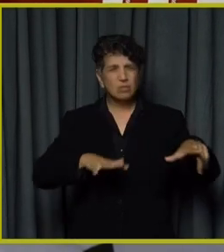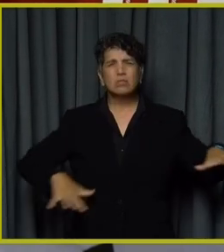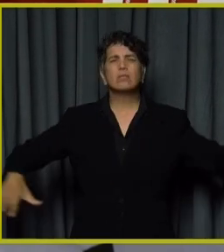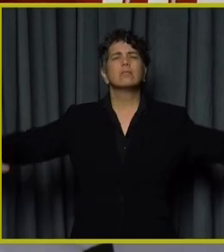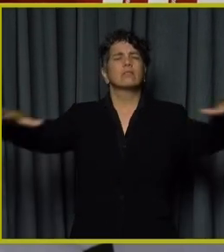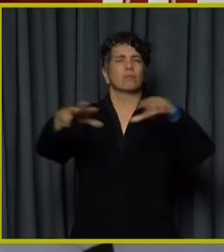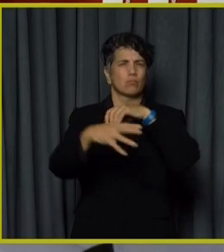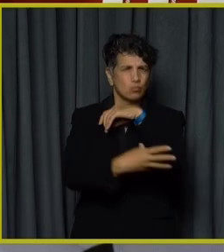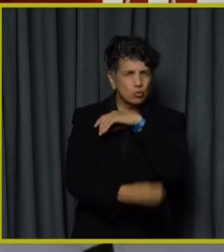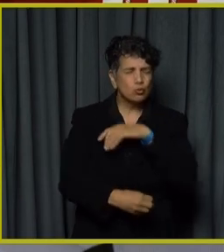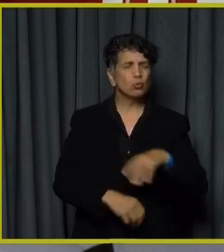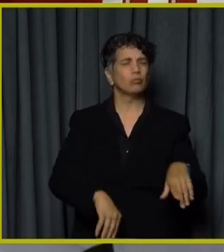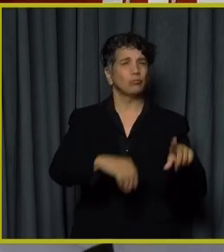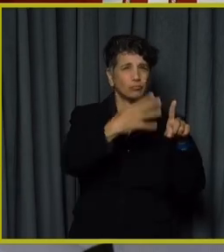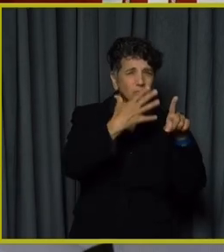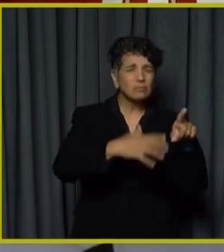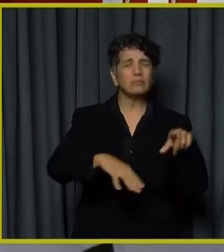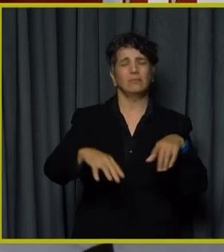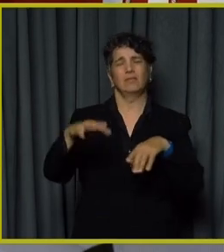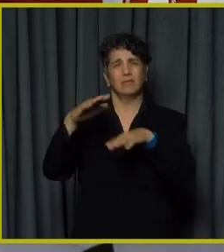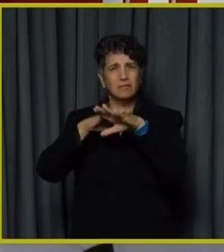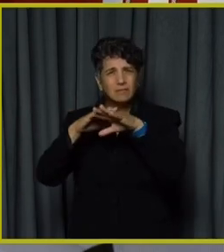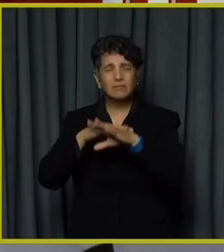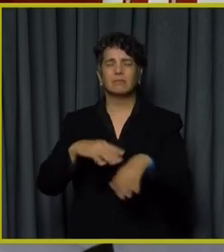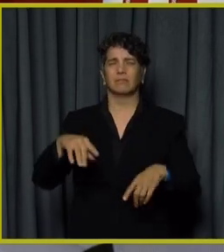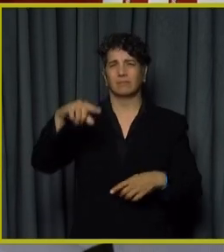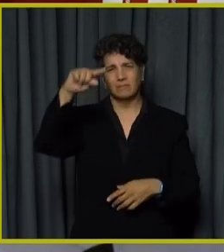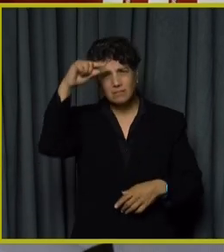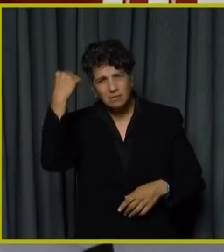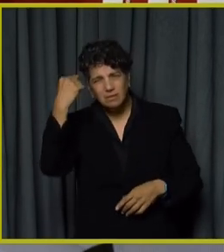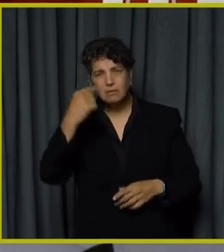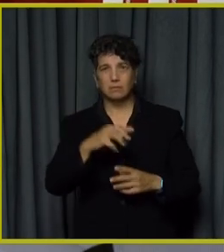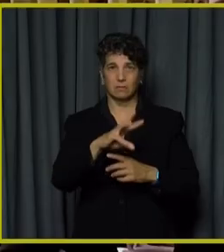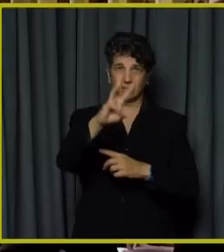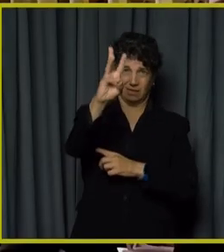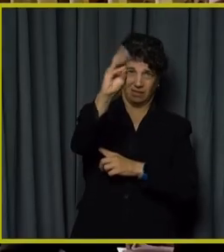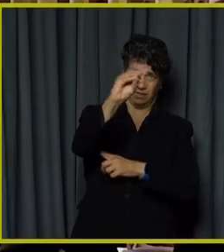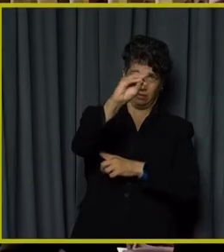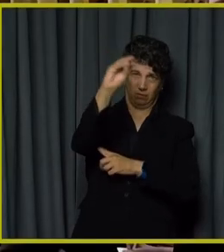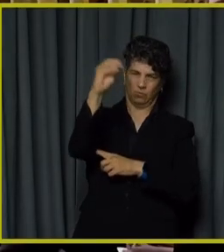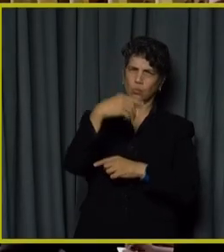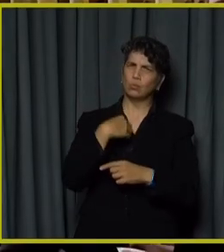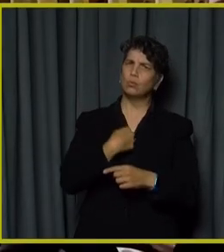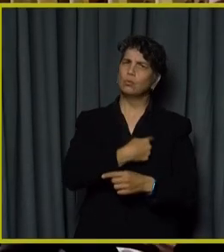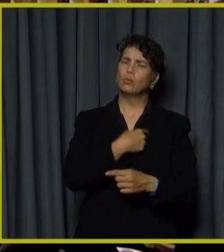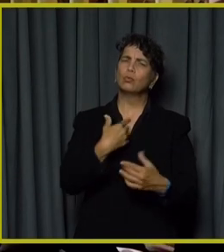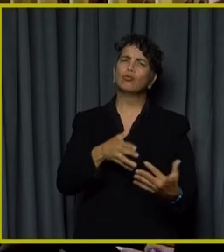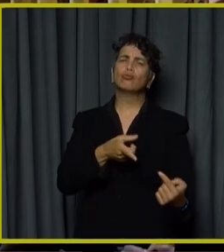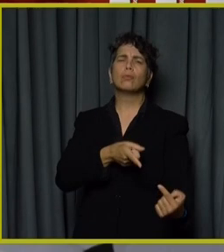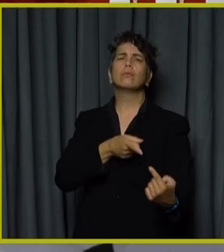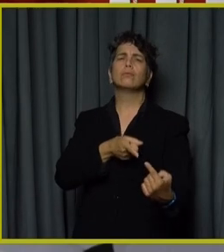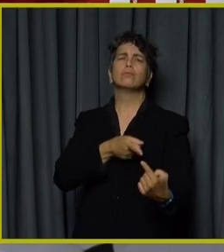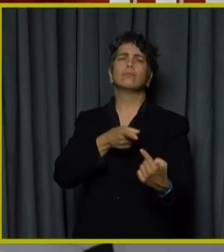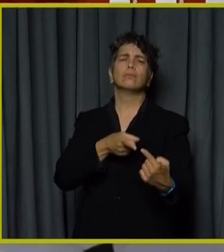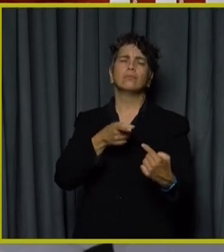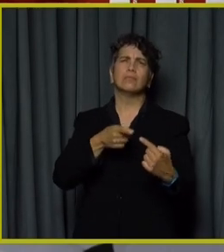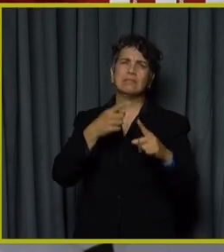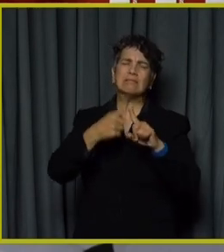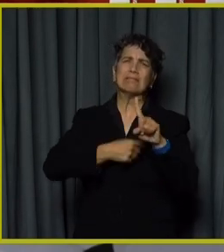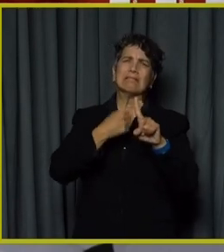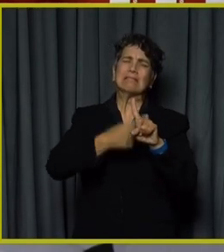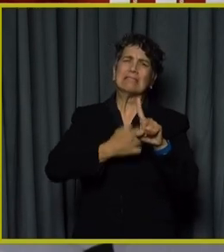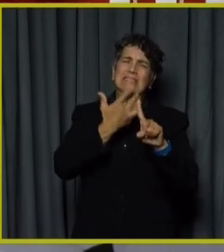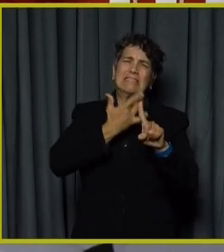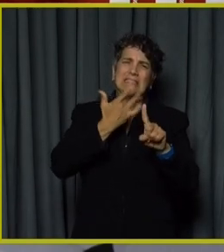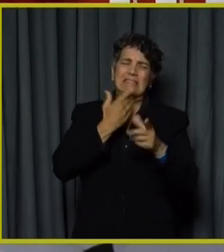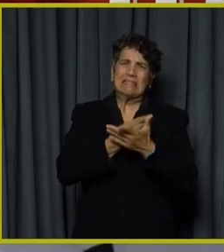us are tenants, and we struggle to pay our rent as it is. In many ways, the struggle of Native people